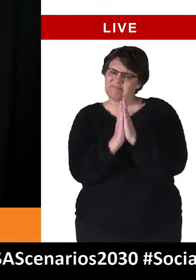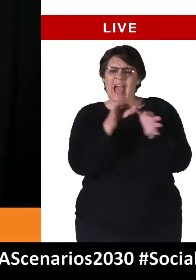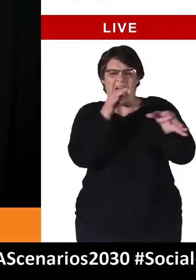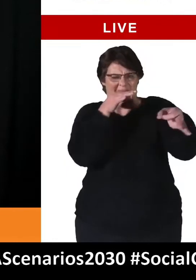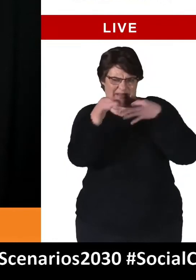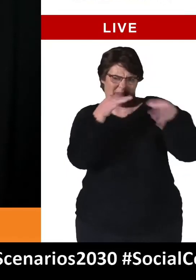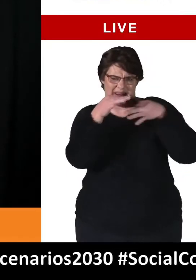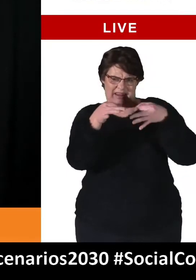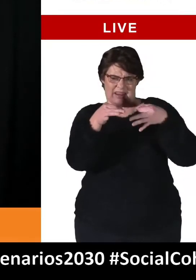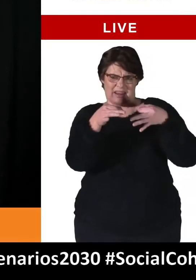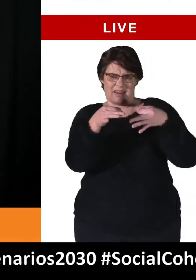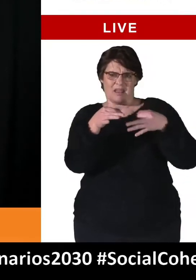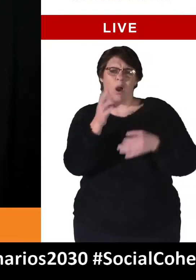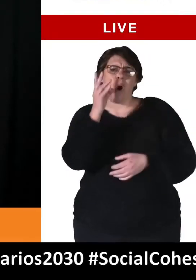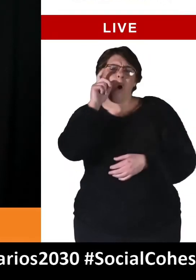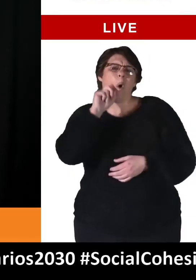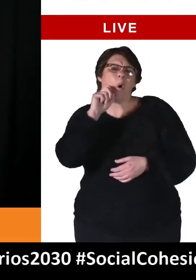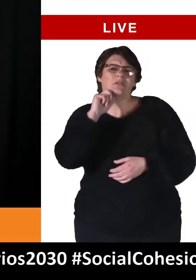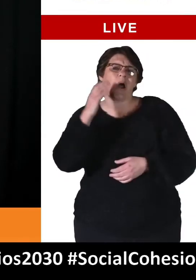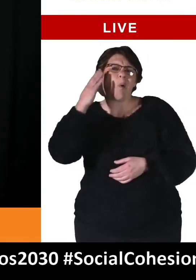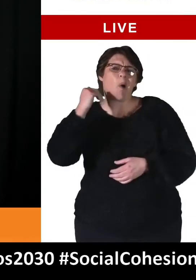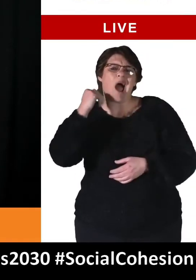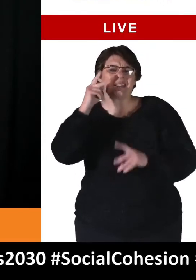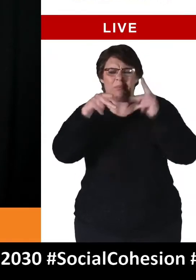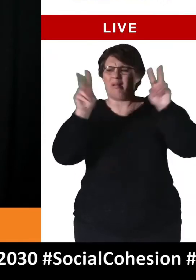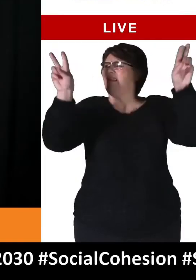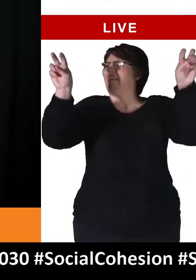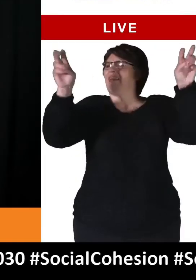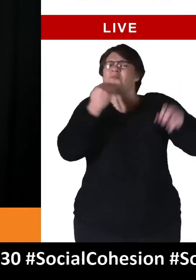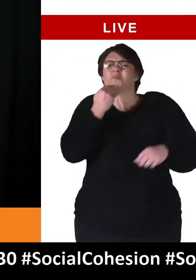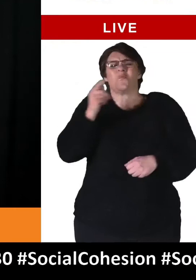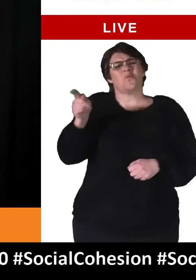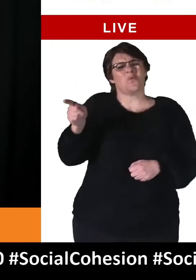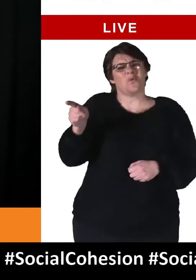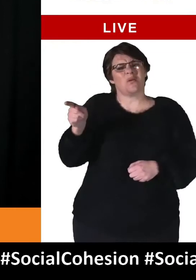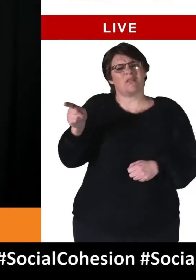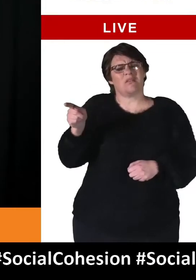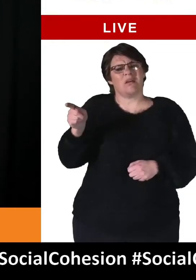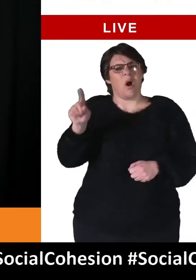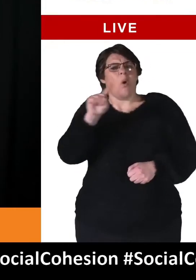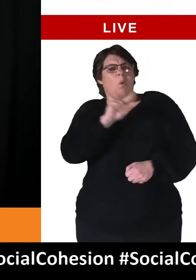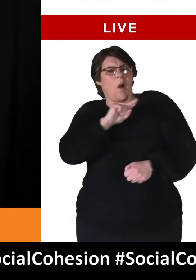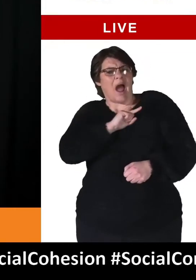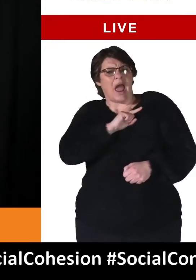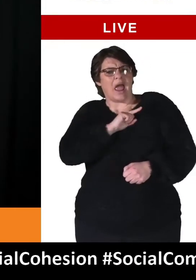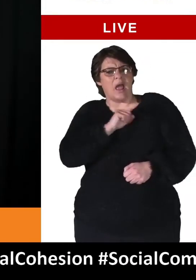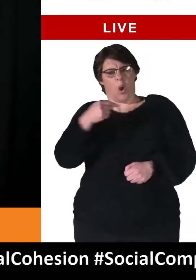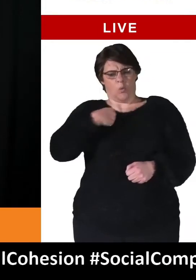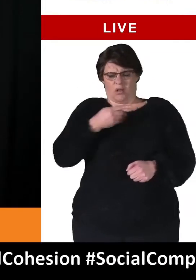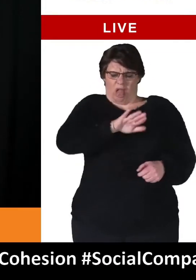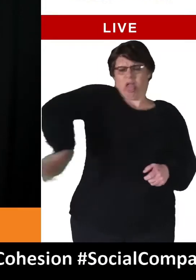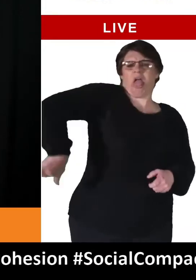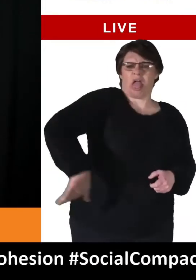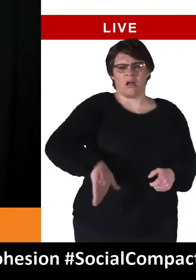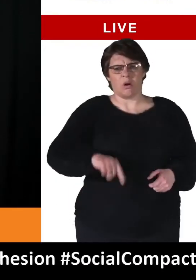define older white people, in quotes, and why we should get out of the